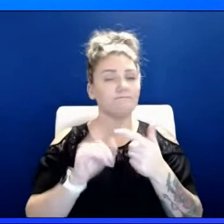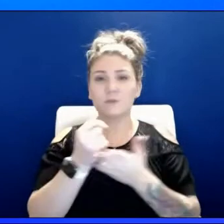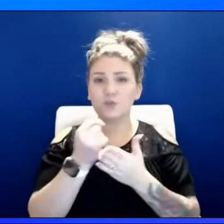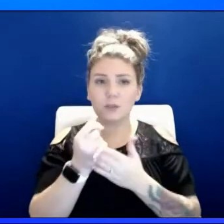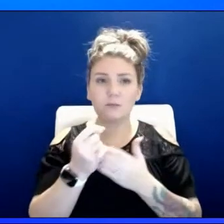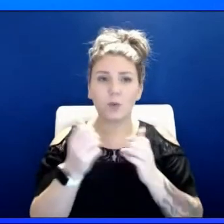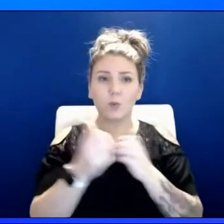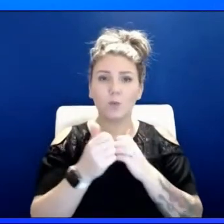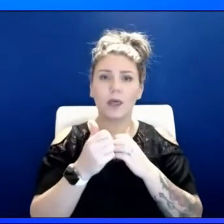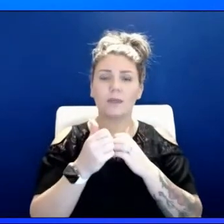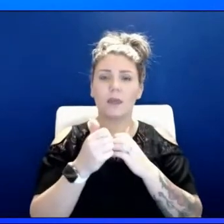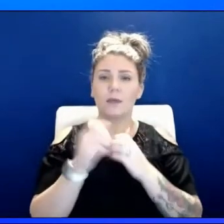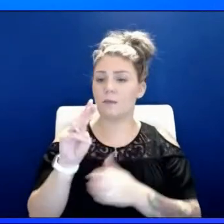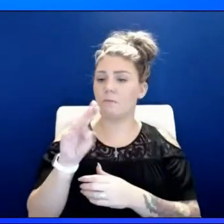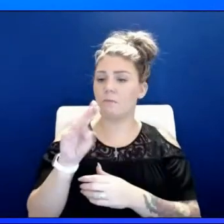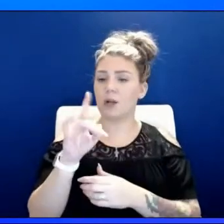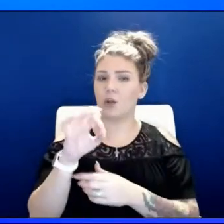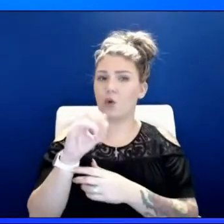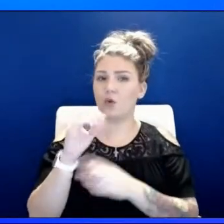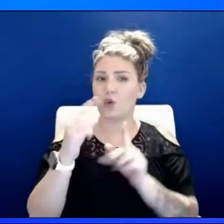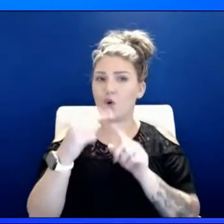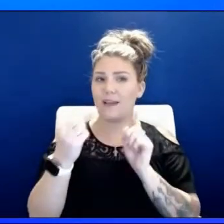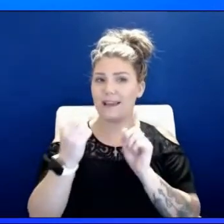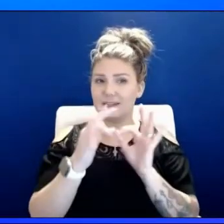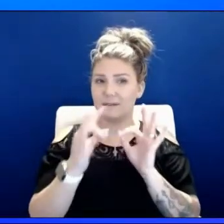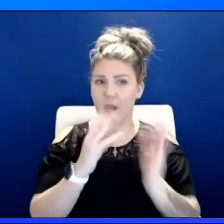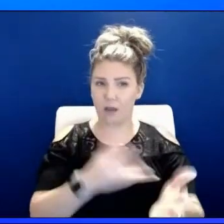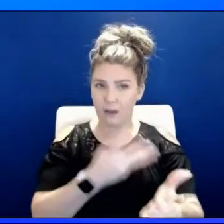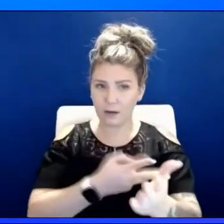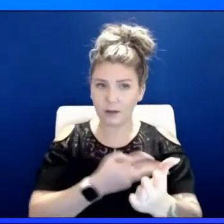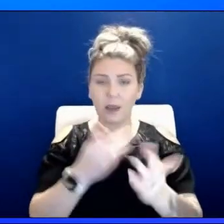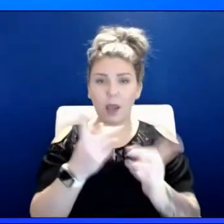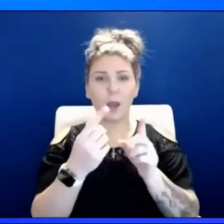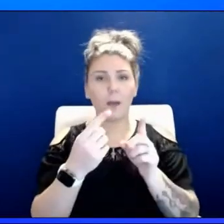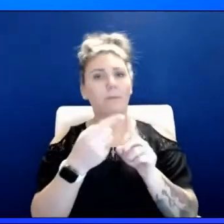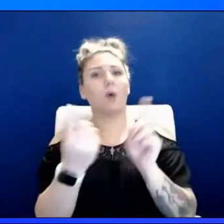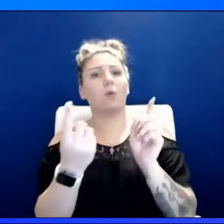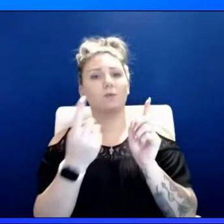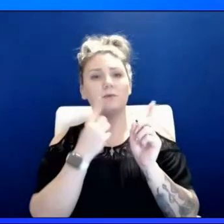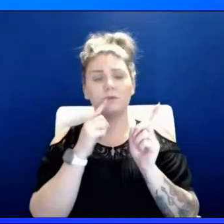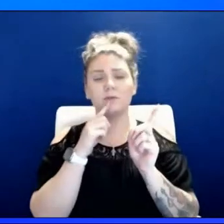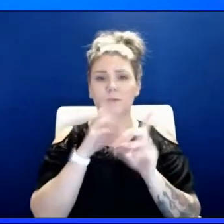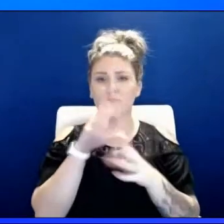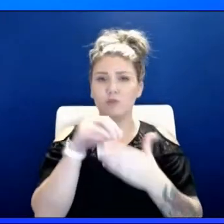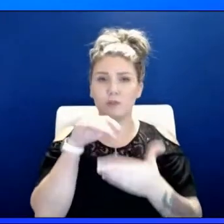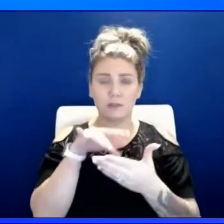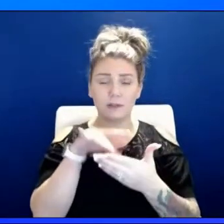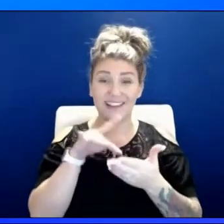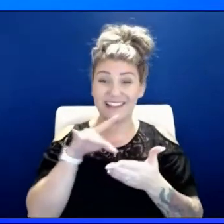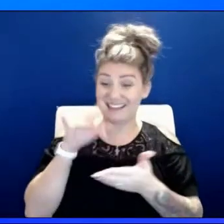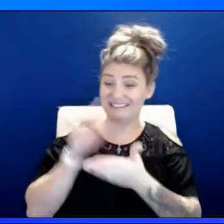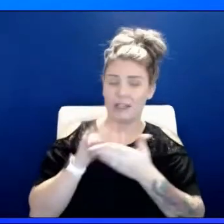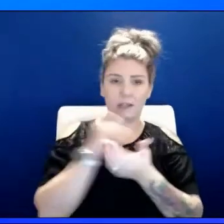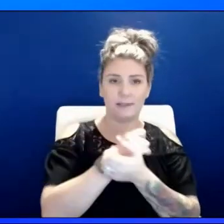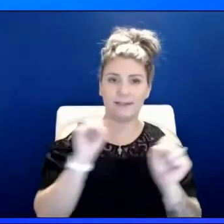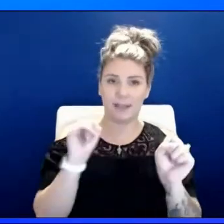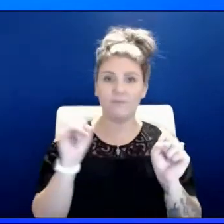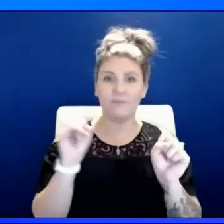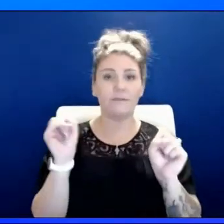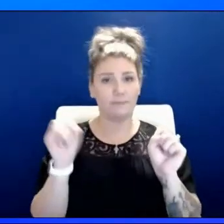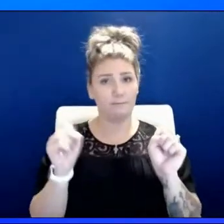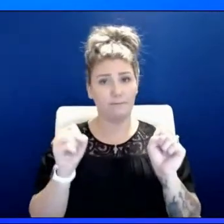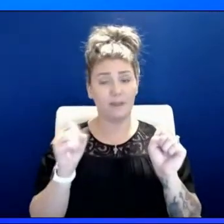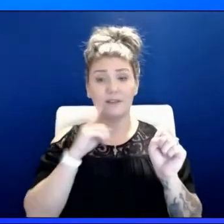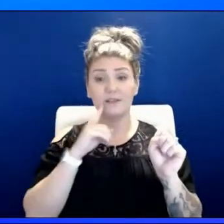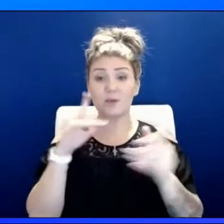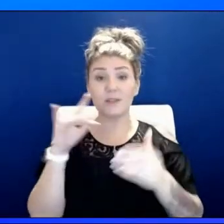monoclonal antibody as opposed to participating in the study? I do think the studies are very safe, though, because what the studies offer